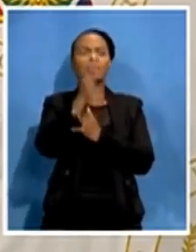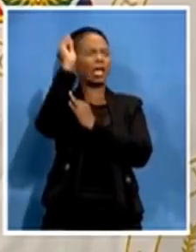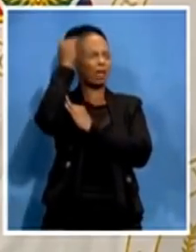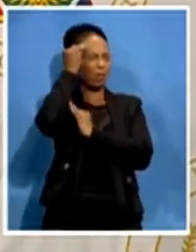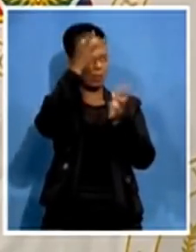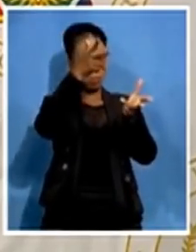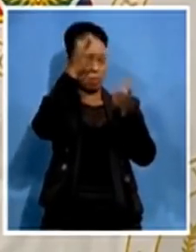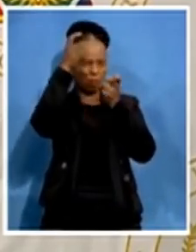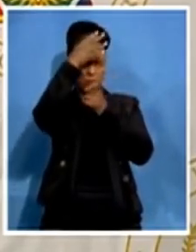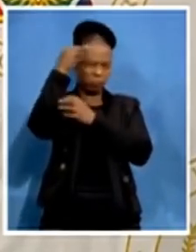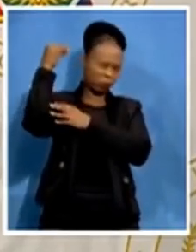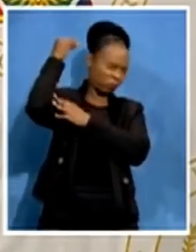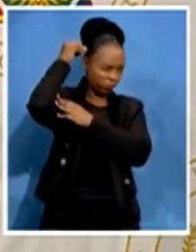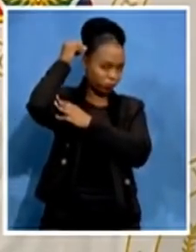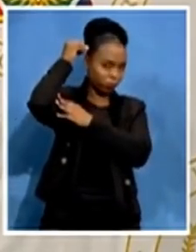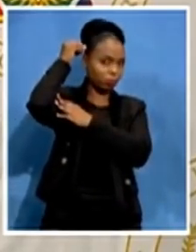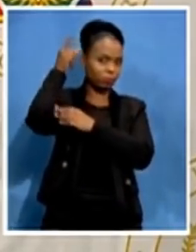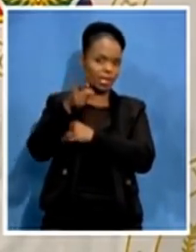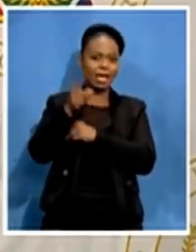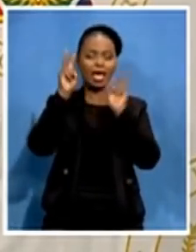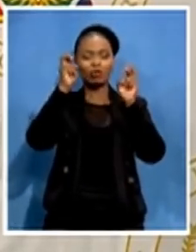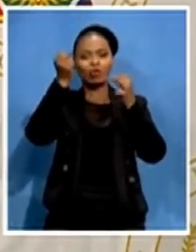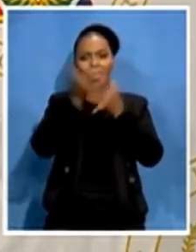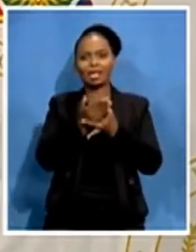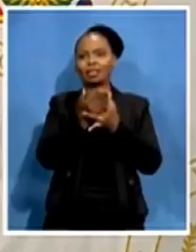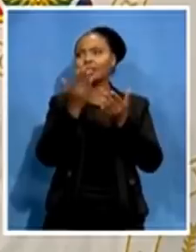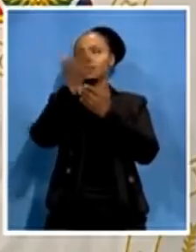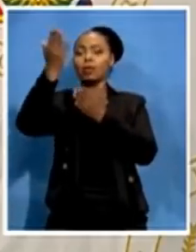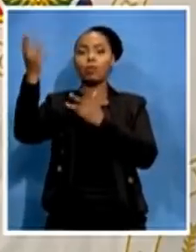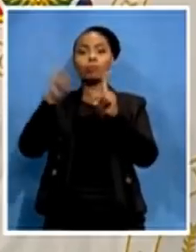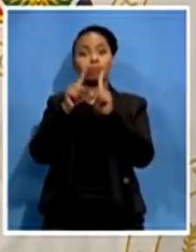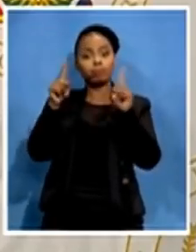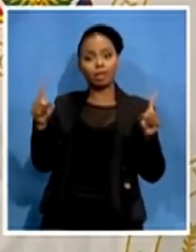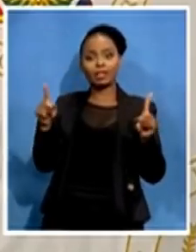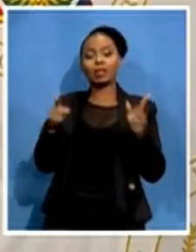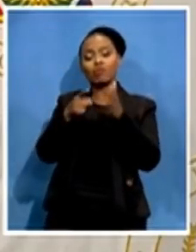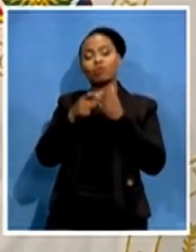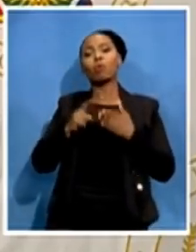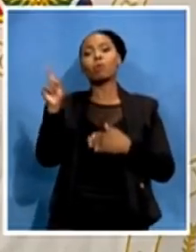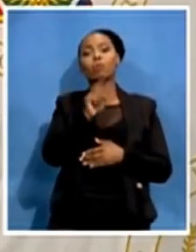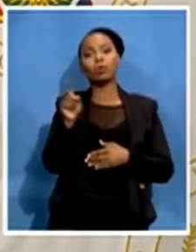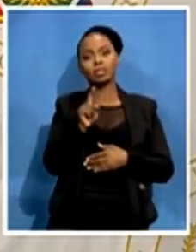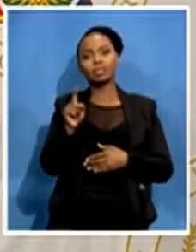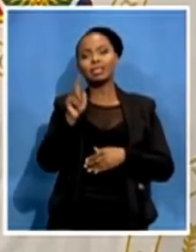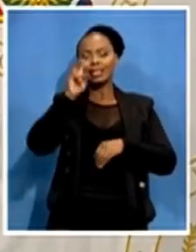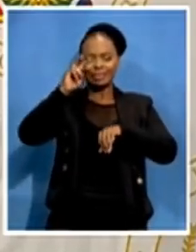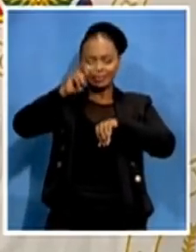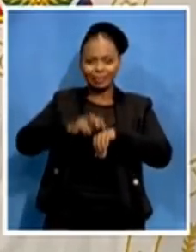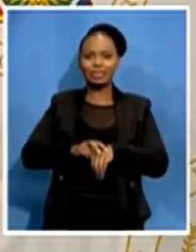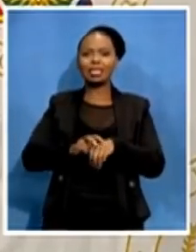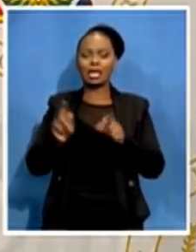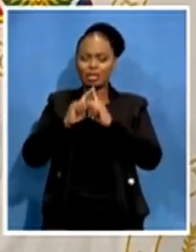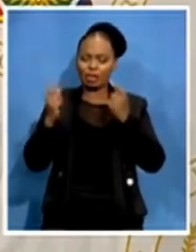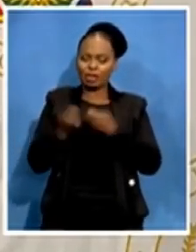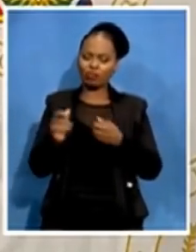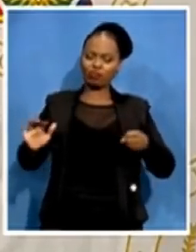cases elsewhere. But that requires a full team of technicians to attend to your